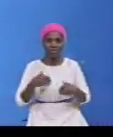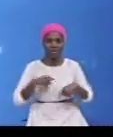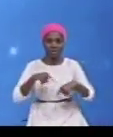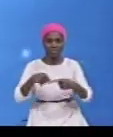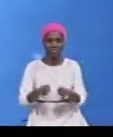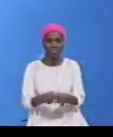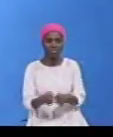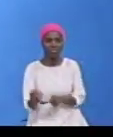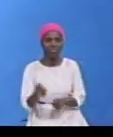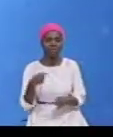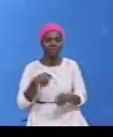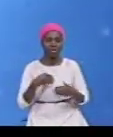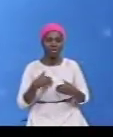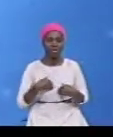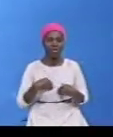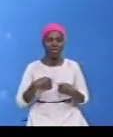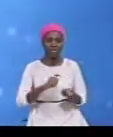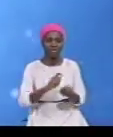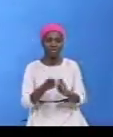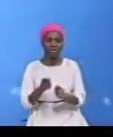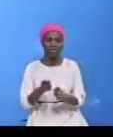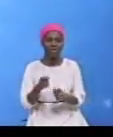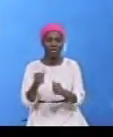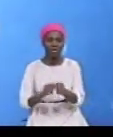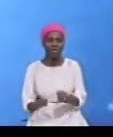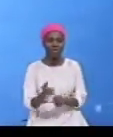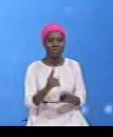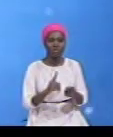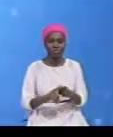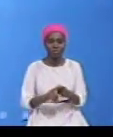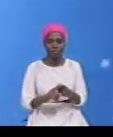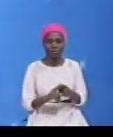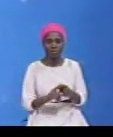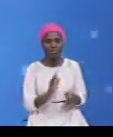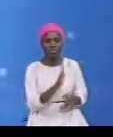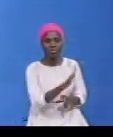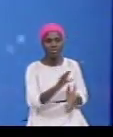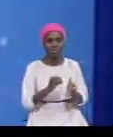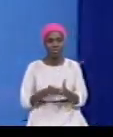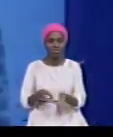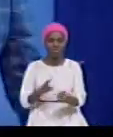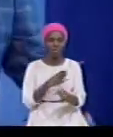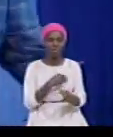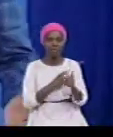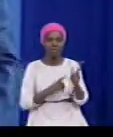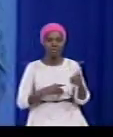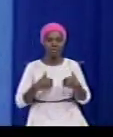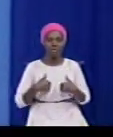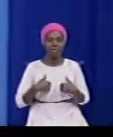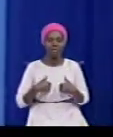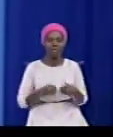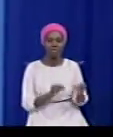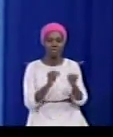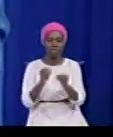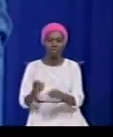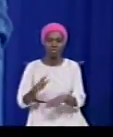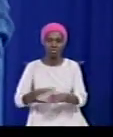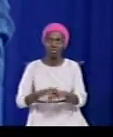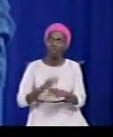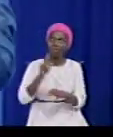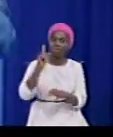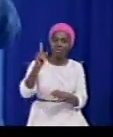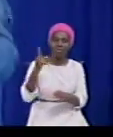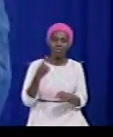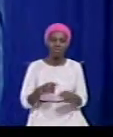way, and the Lord has laid on him the iniquity of us all. Everyone can come, all